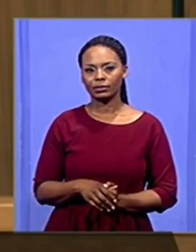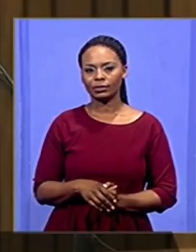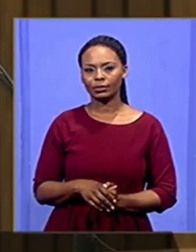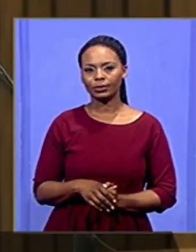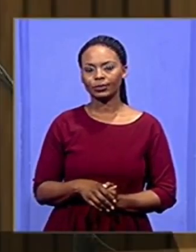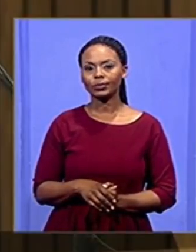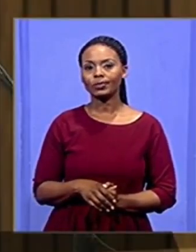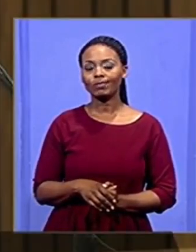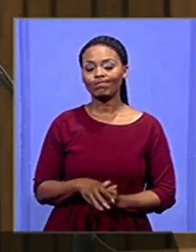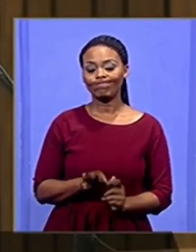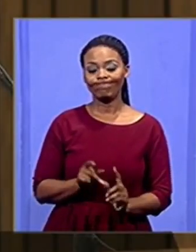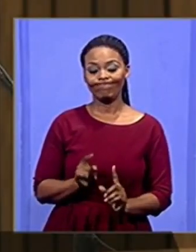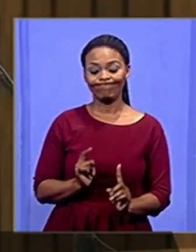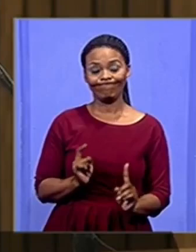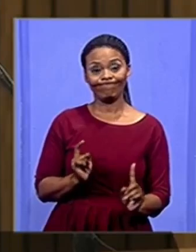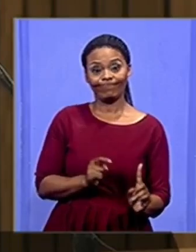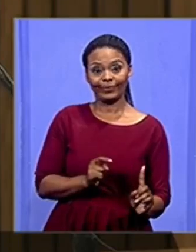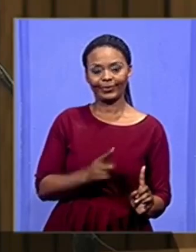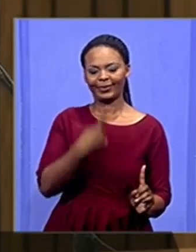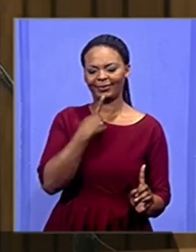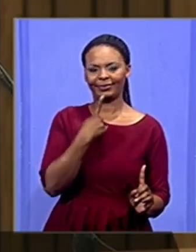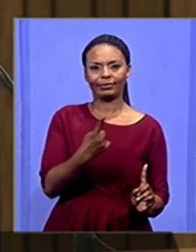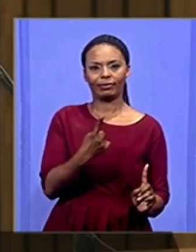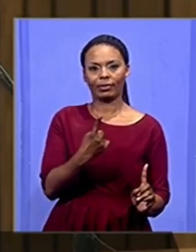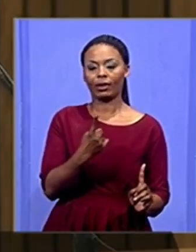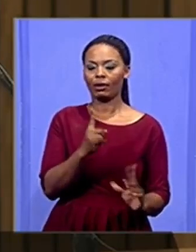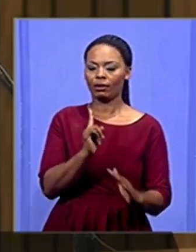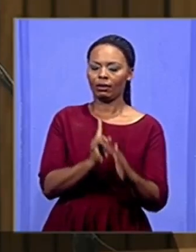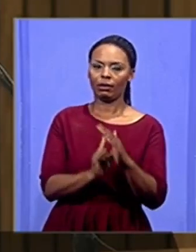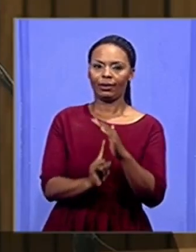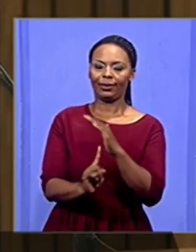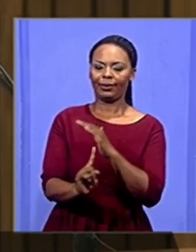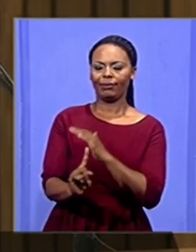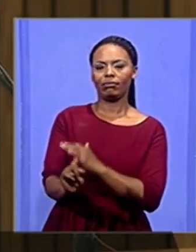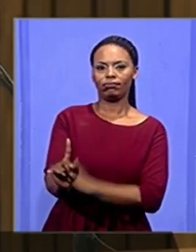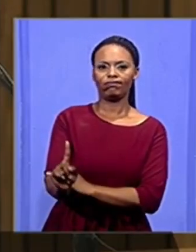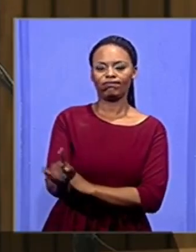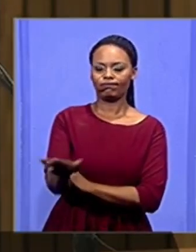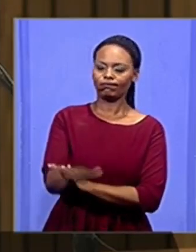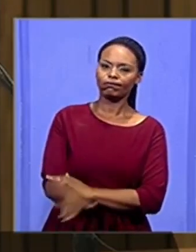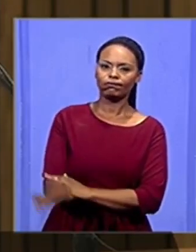accused says that he never went to